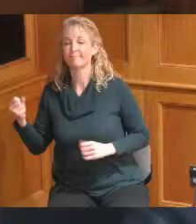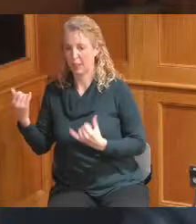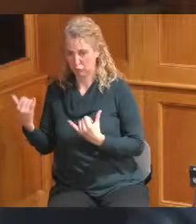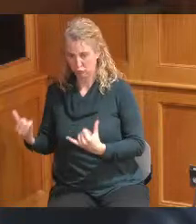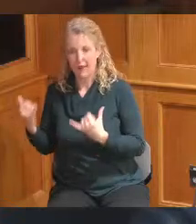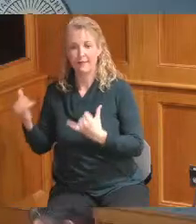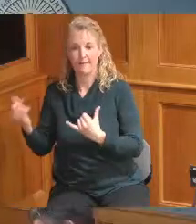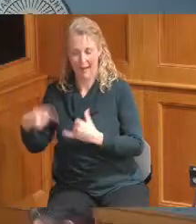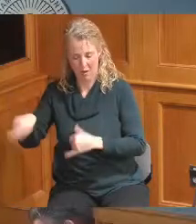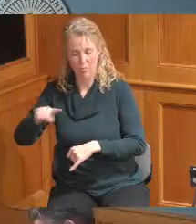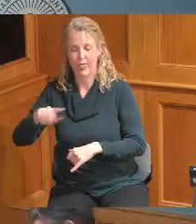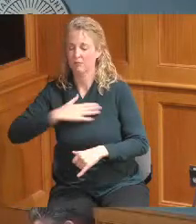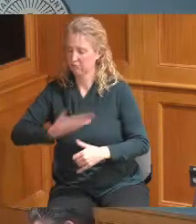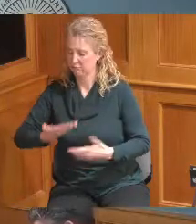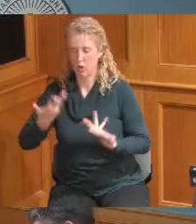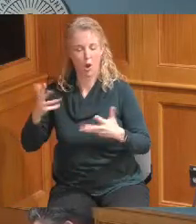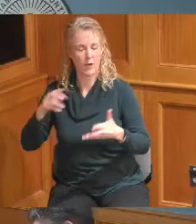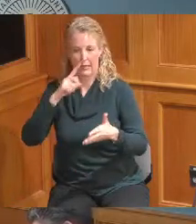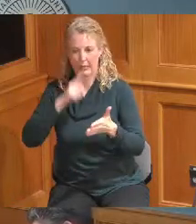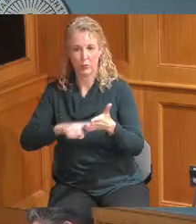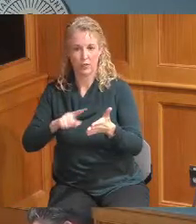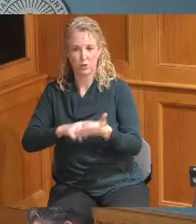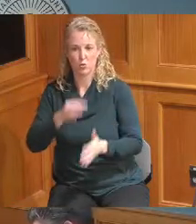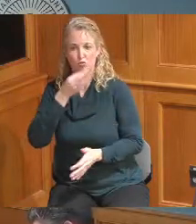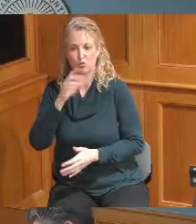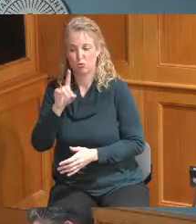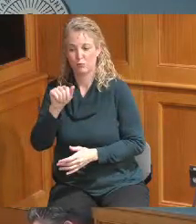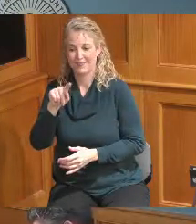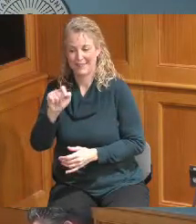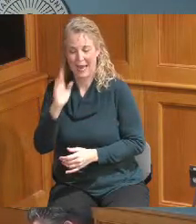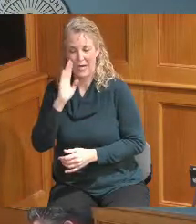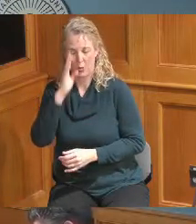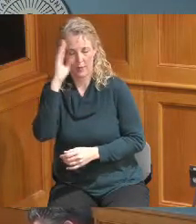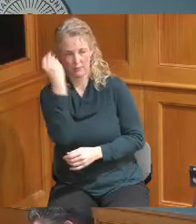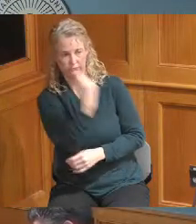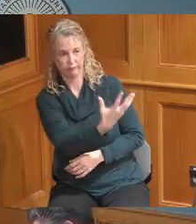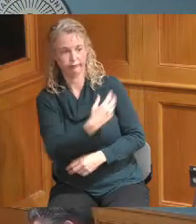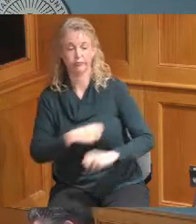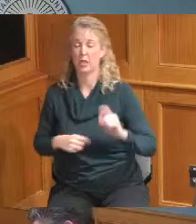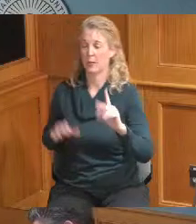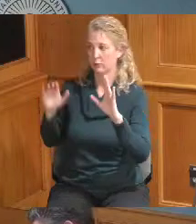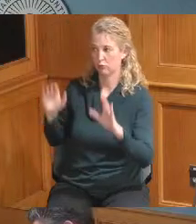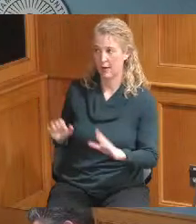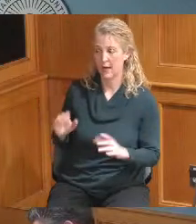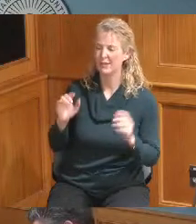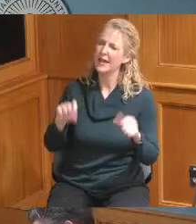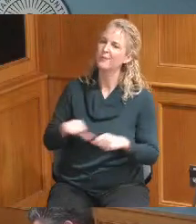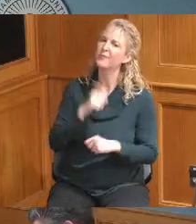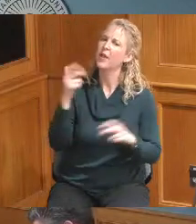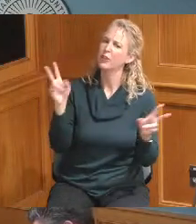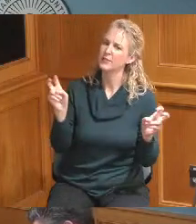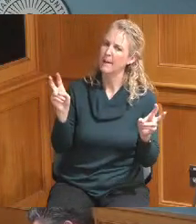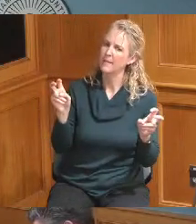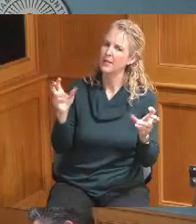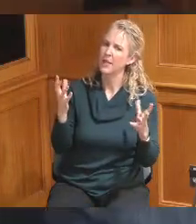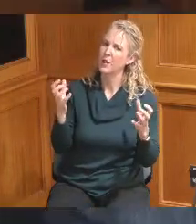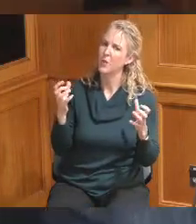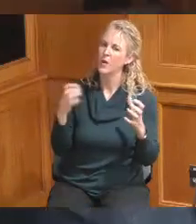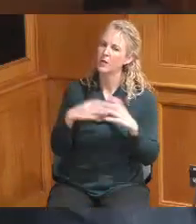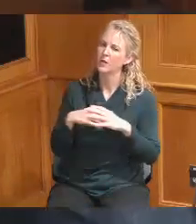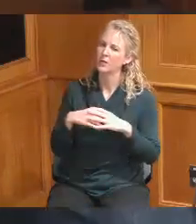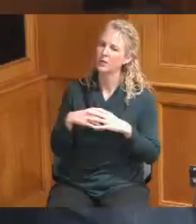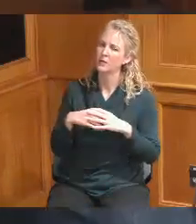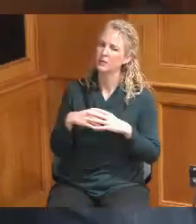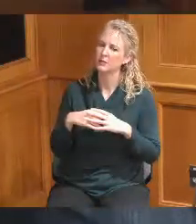issue for us. So once Okay, we do have some data on it, we'll get back to the board on it. Okay, great. The other thing on here, I want to make sure I'm